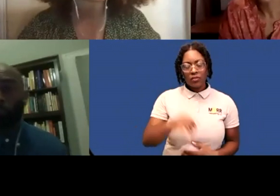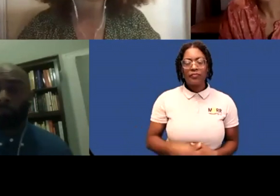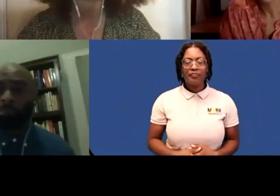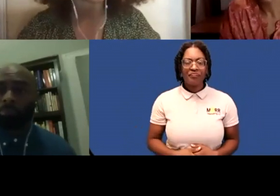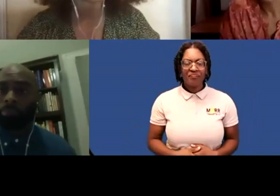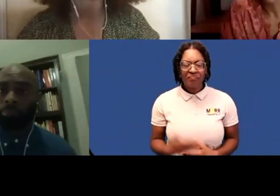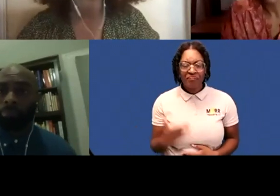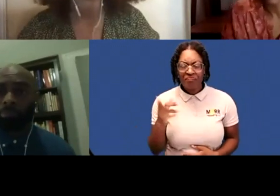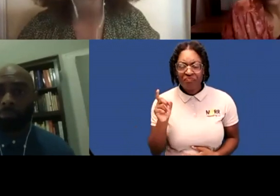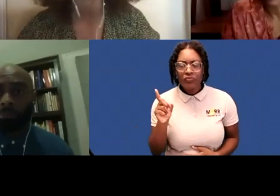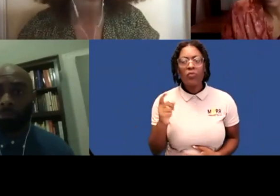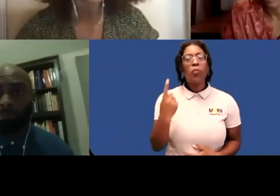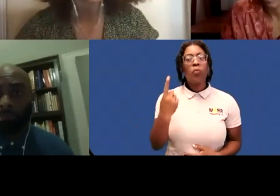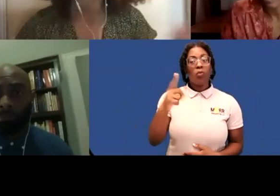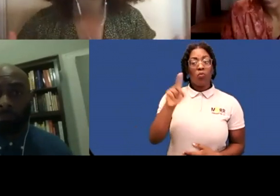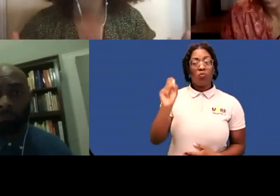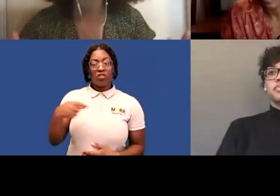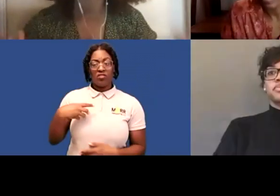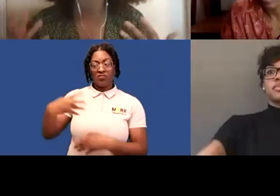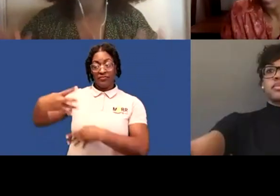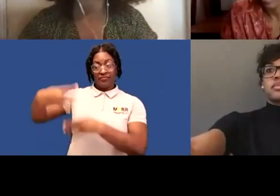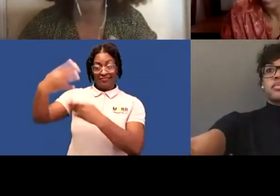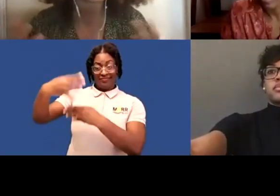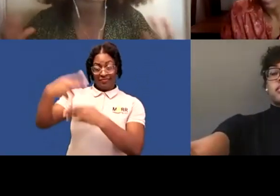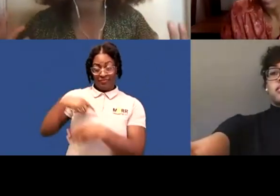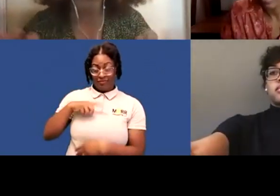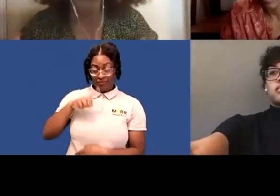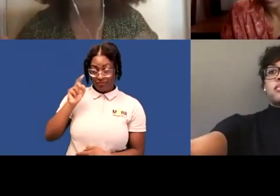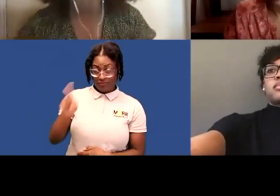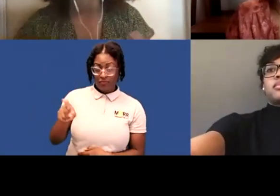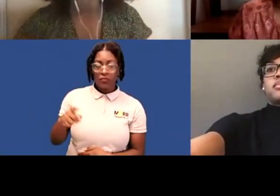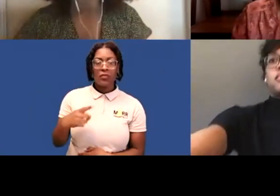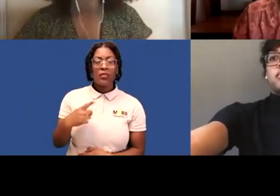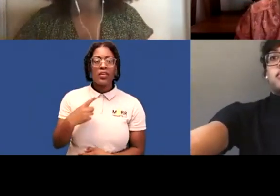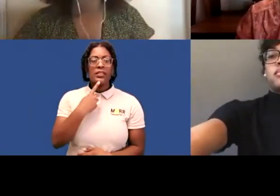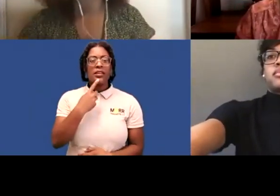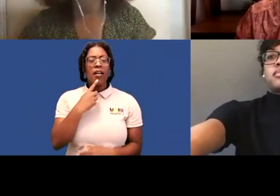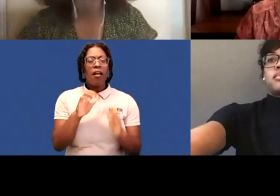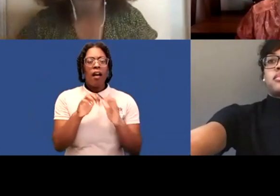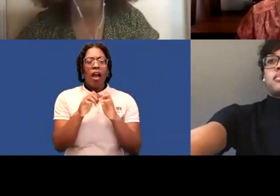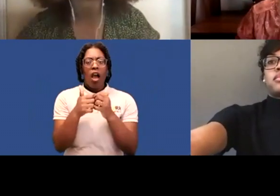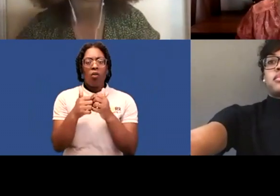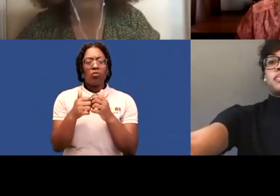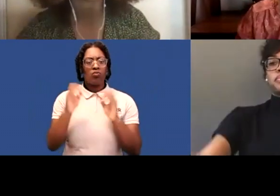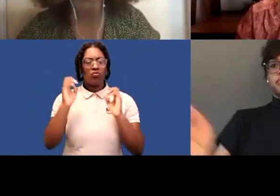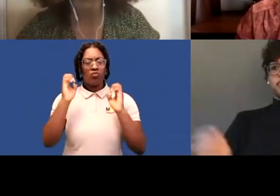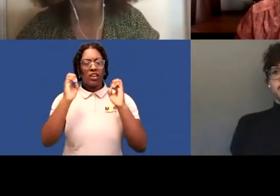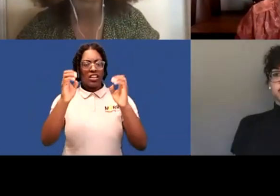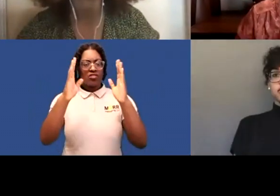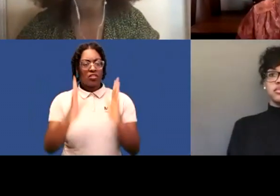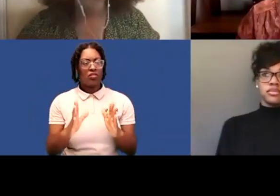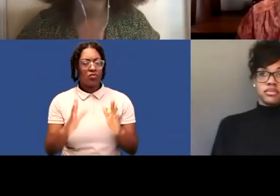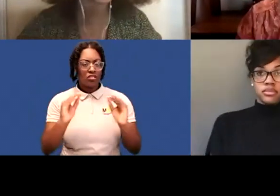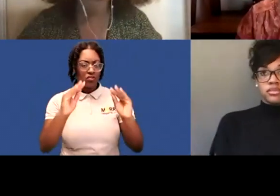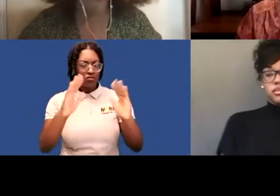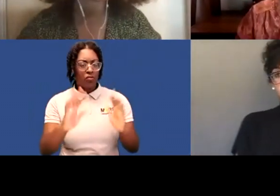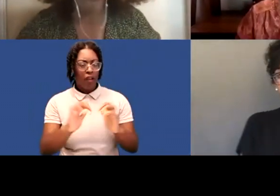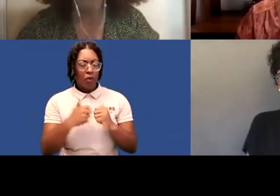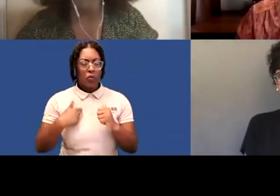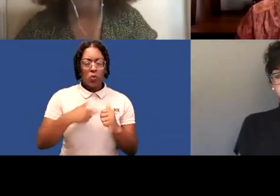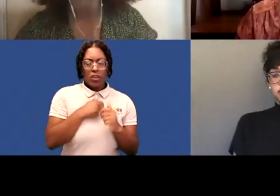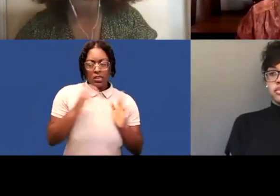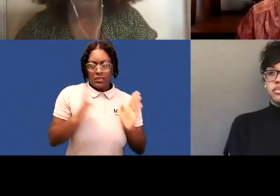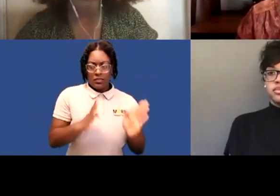the conversation that we're having today of how can educators organize to show up, especially in this moment when there are blatant